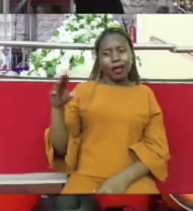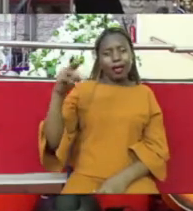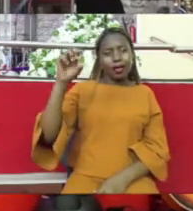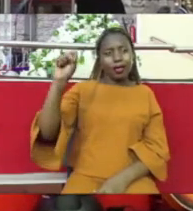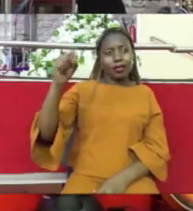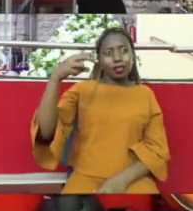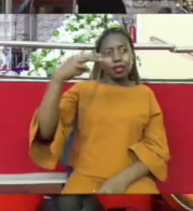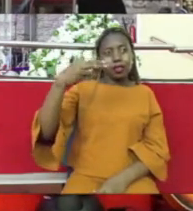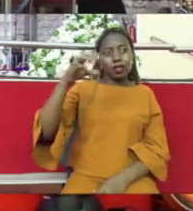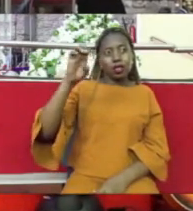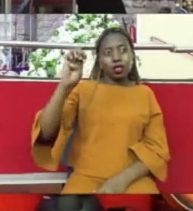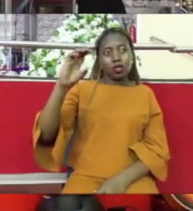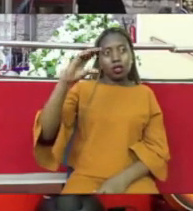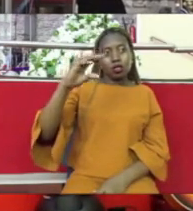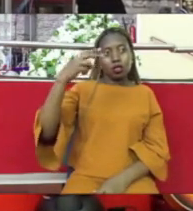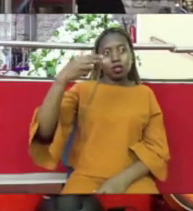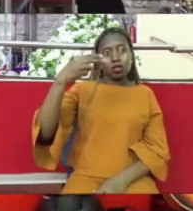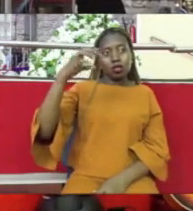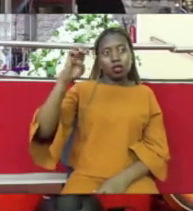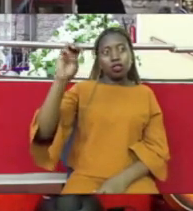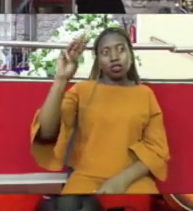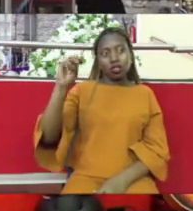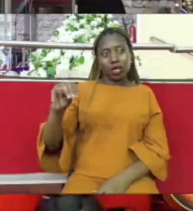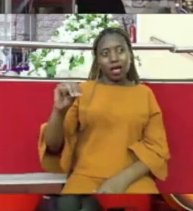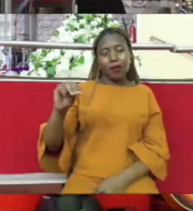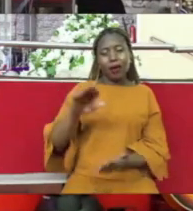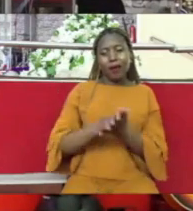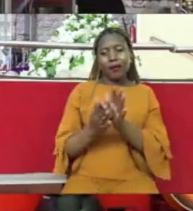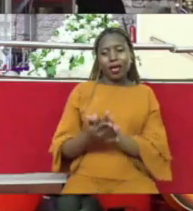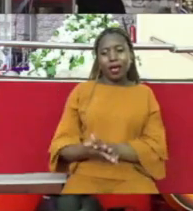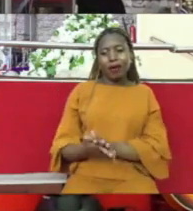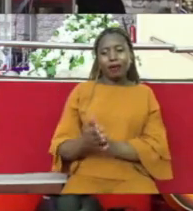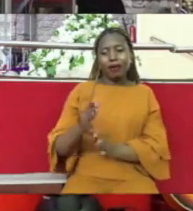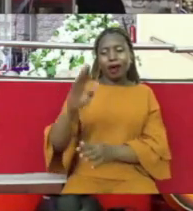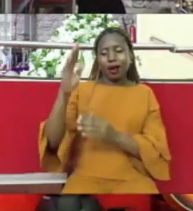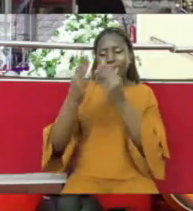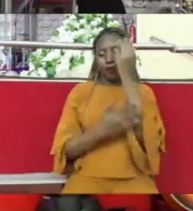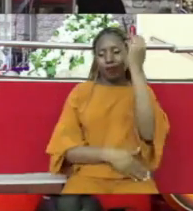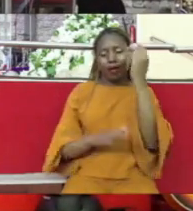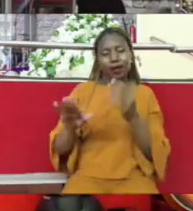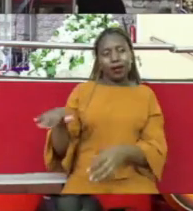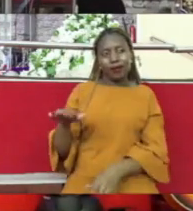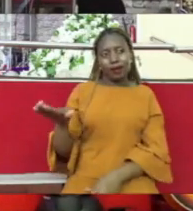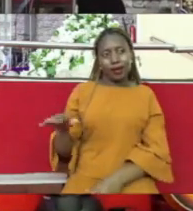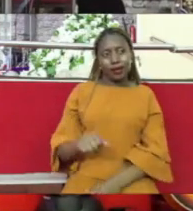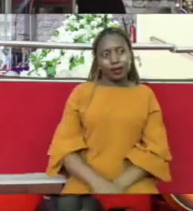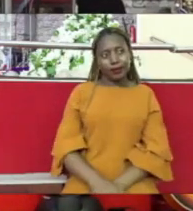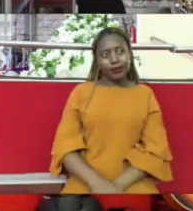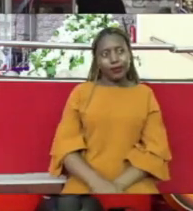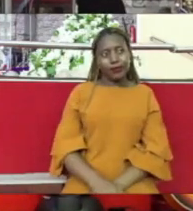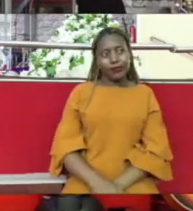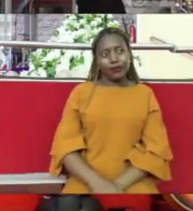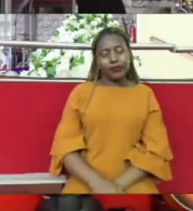where Abraham had heard from God, became a defiled place. Na kwa sababu ya huu najisi na hao mauaji hapo mahali pia